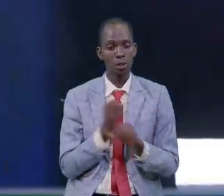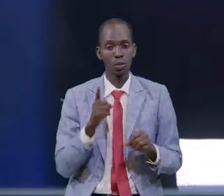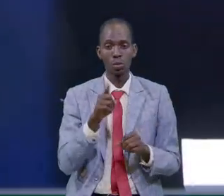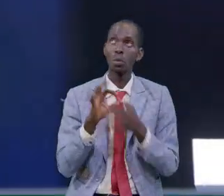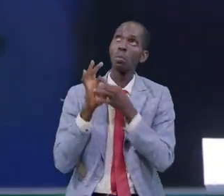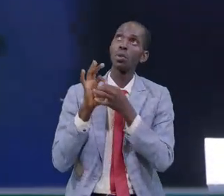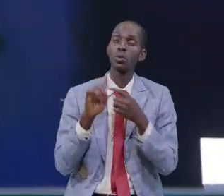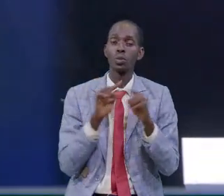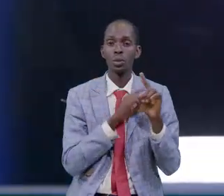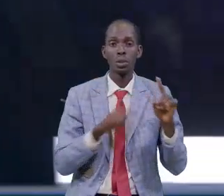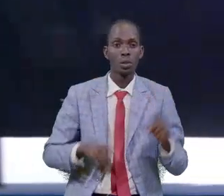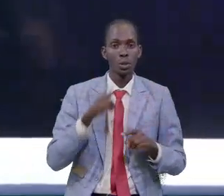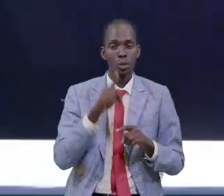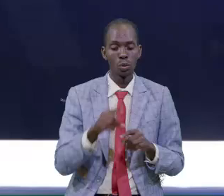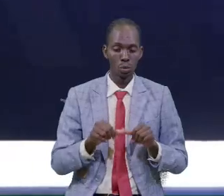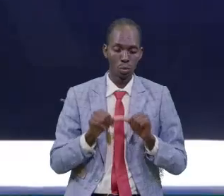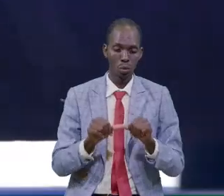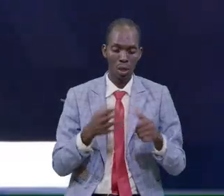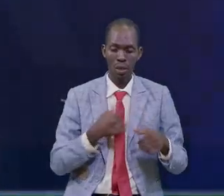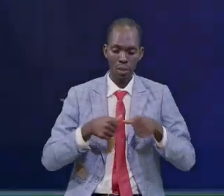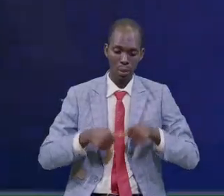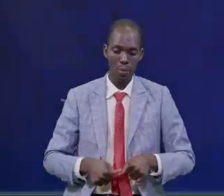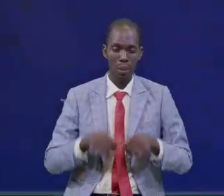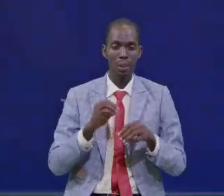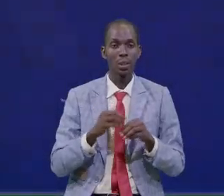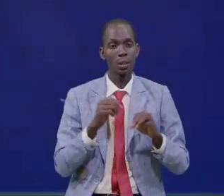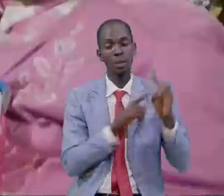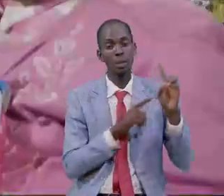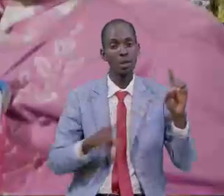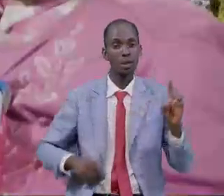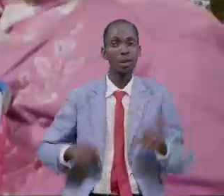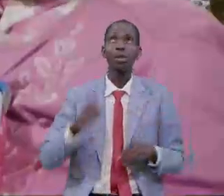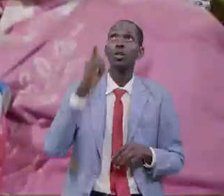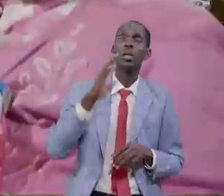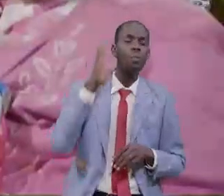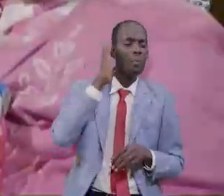you abide in the Lord, God will never leave you.